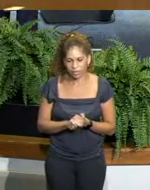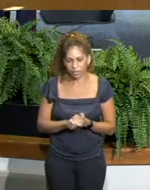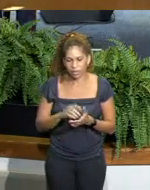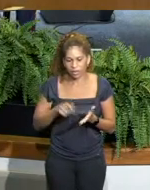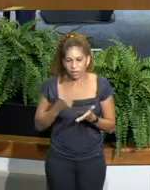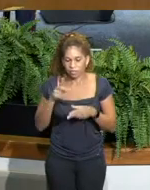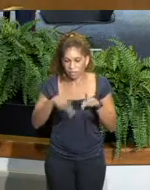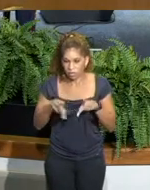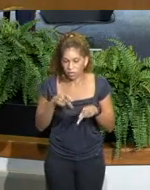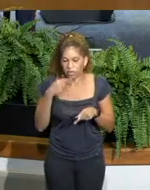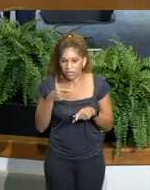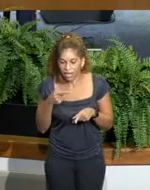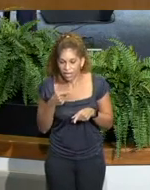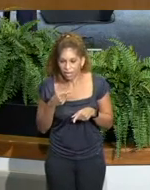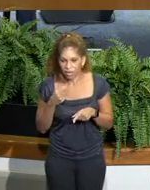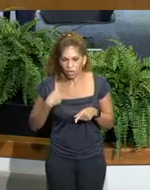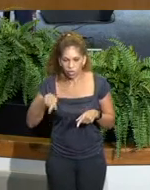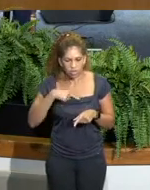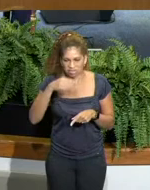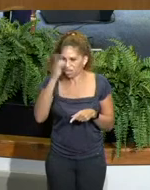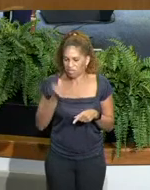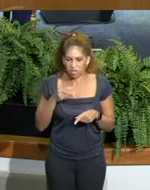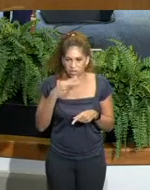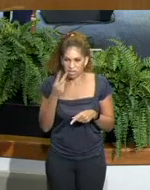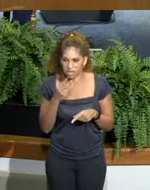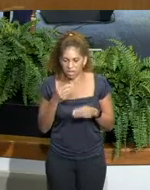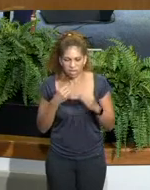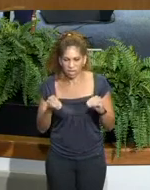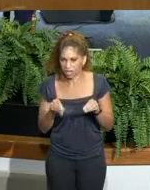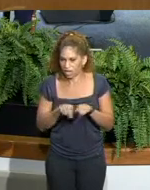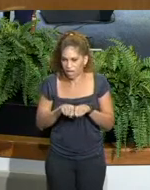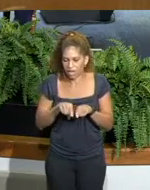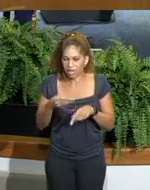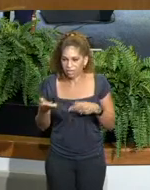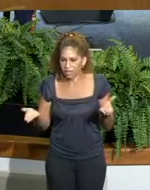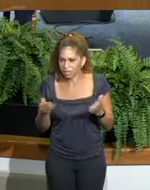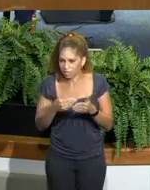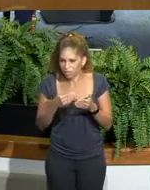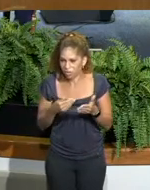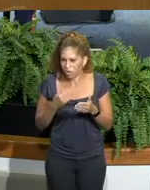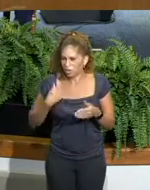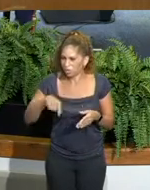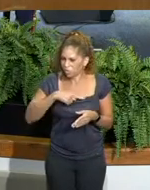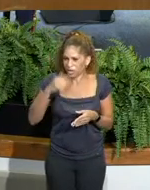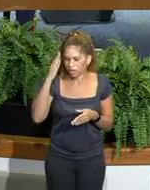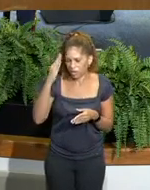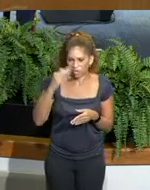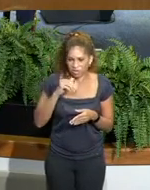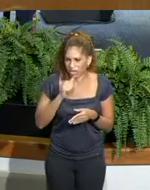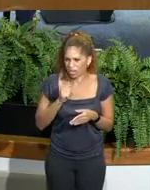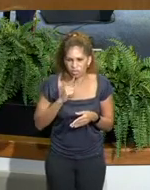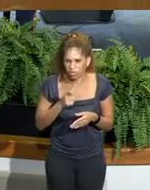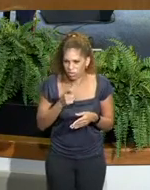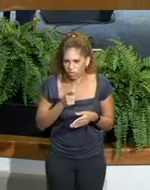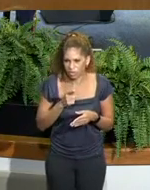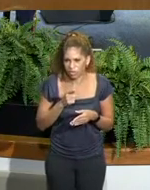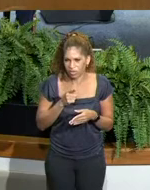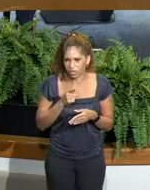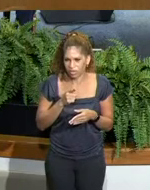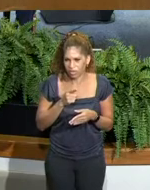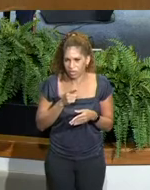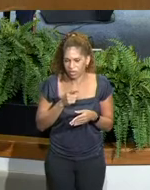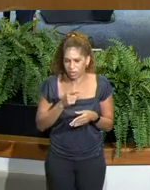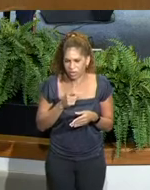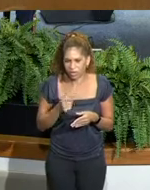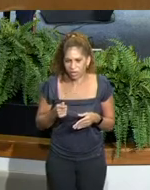Some folks say, we've never seen anything like this before, but we know that's not true. I mean, that's a